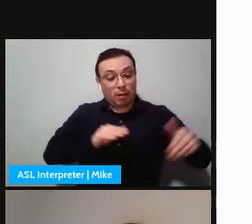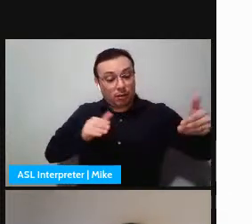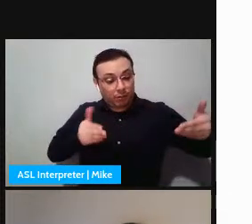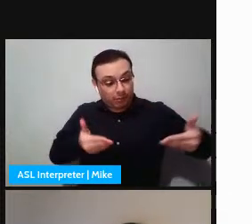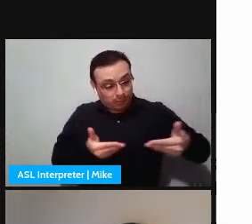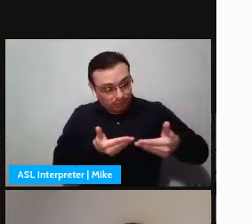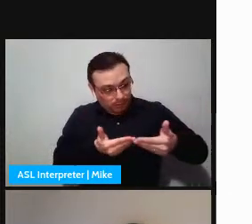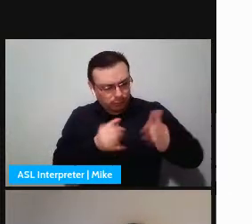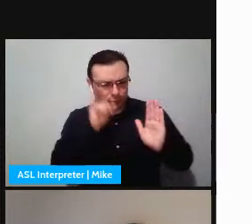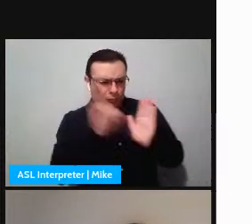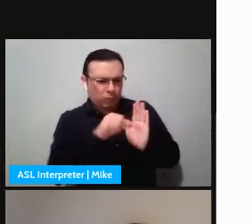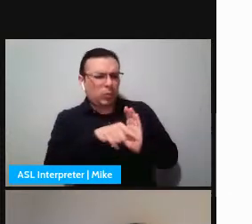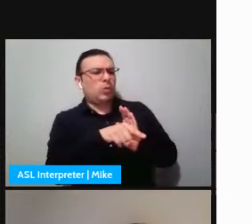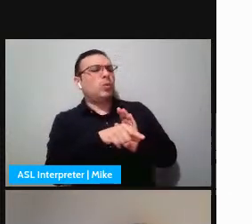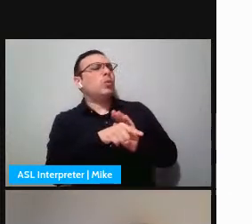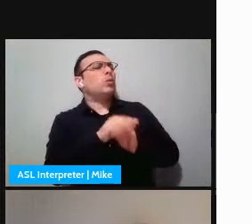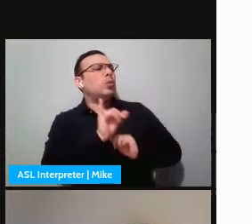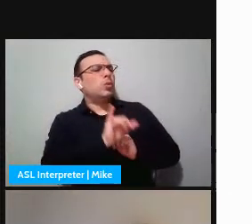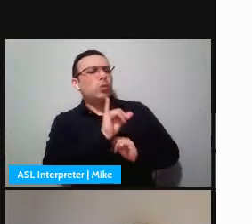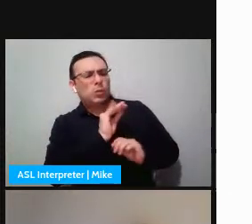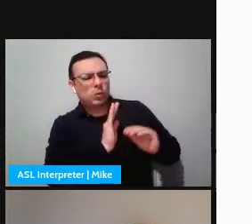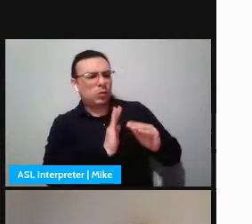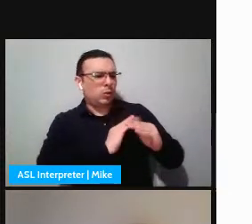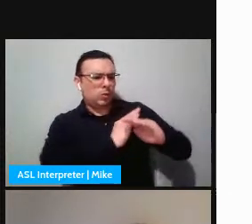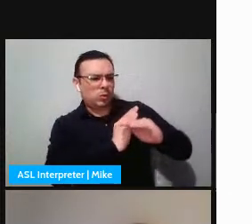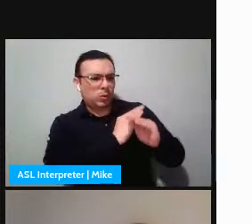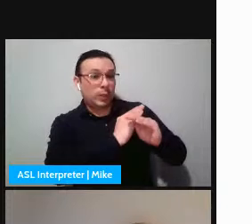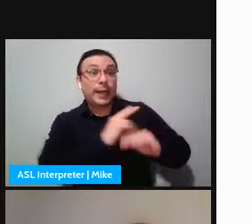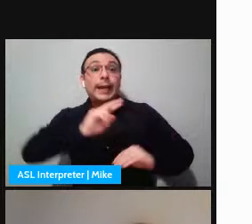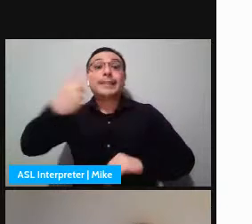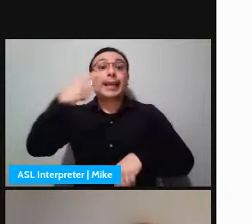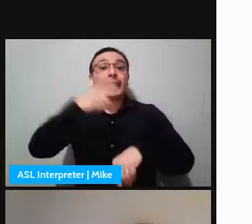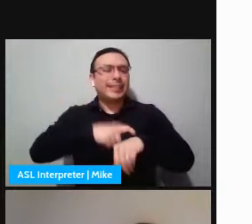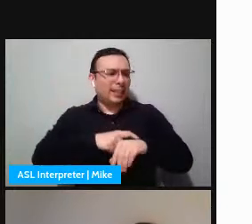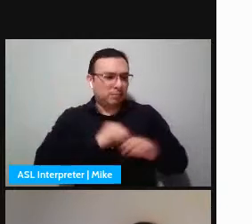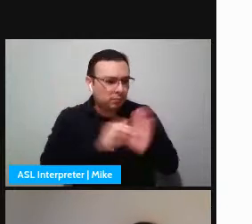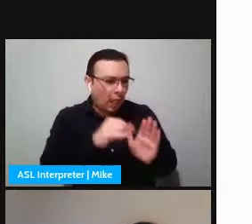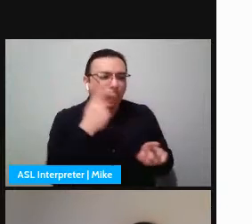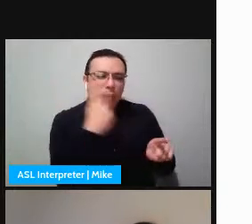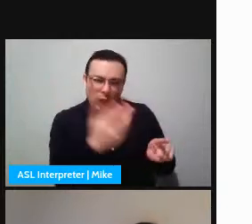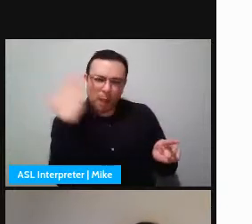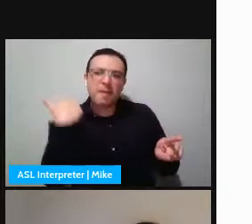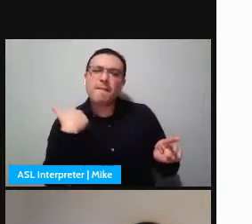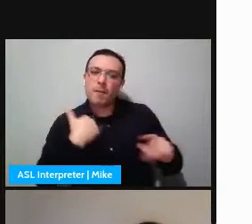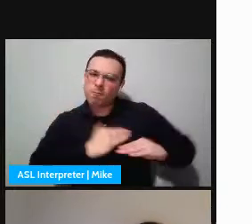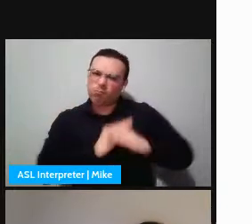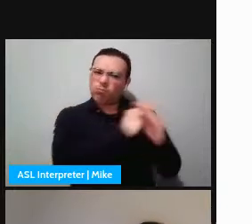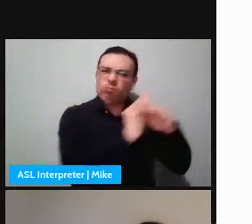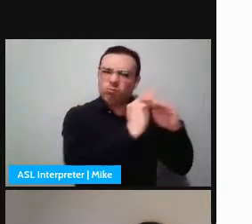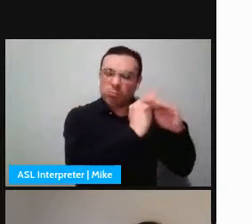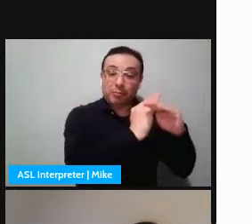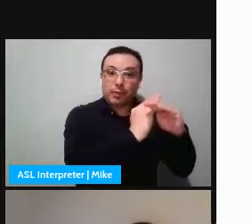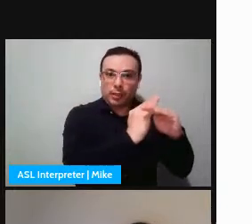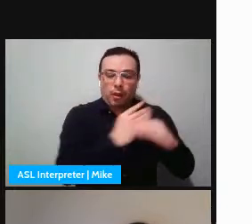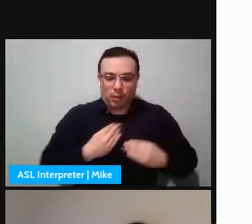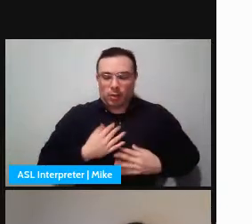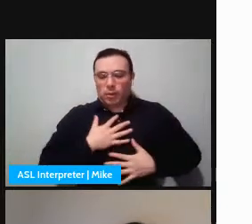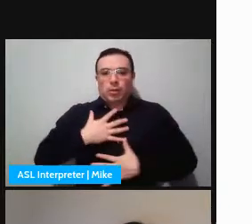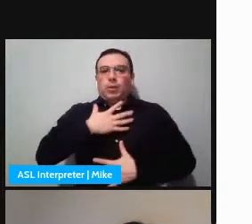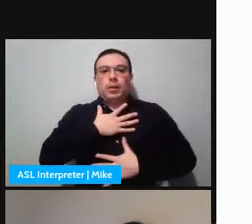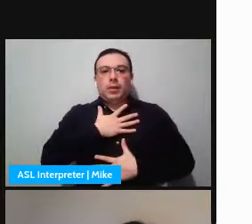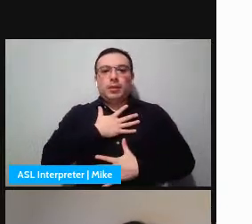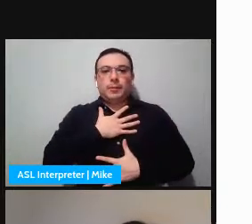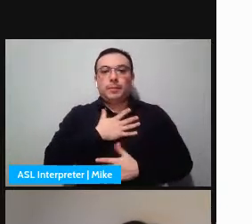mounting a response against it. These side effects have been shown to be more pronounced in younger adults